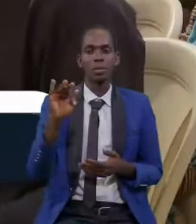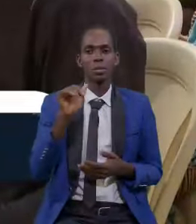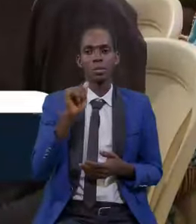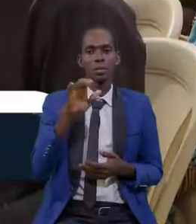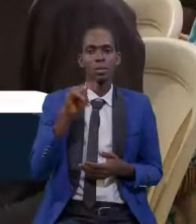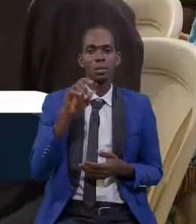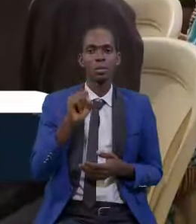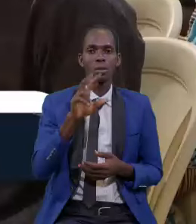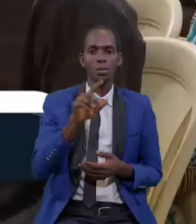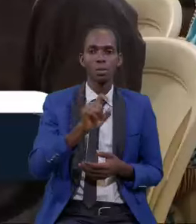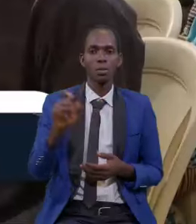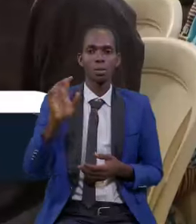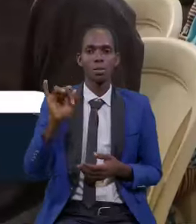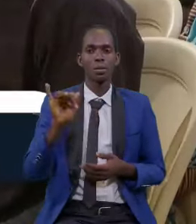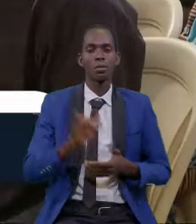verse 19,